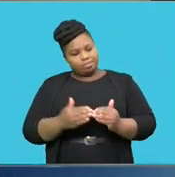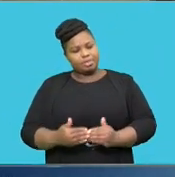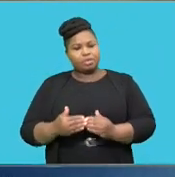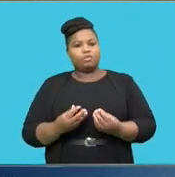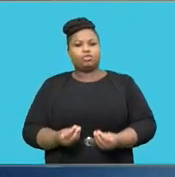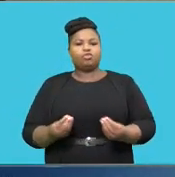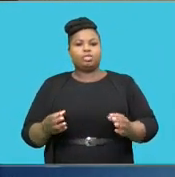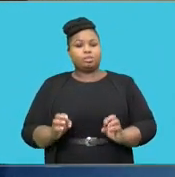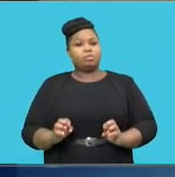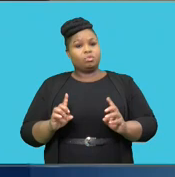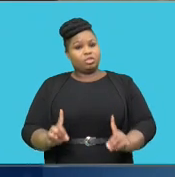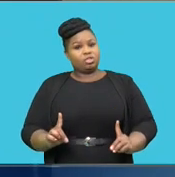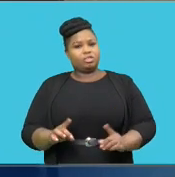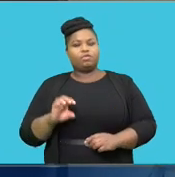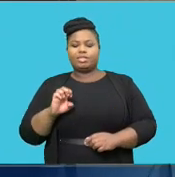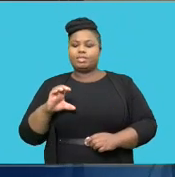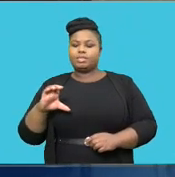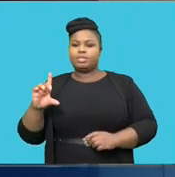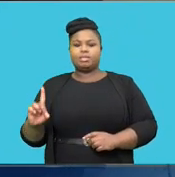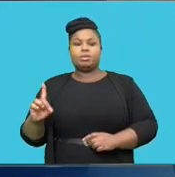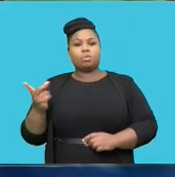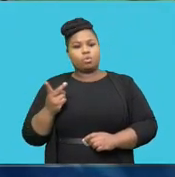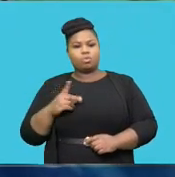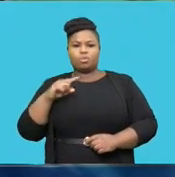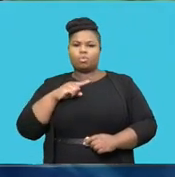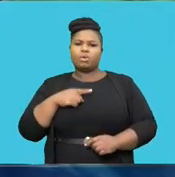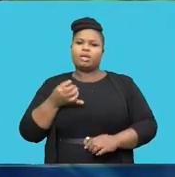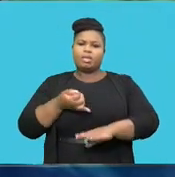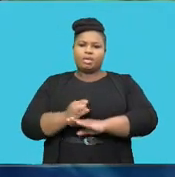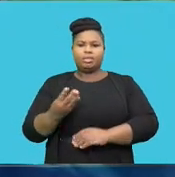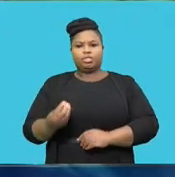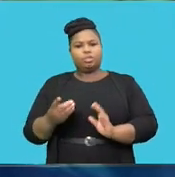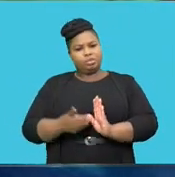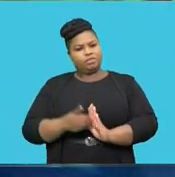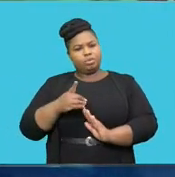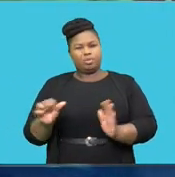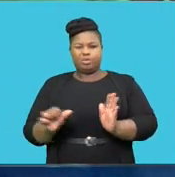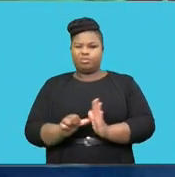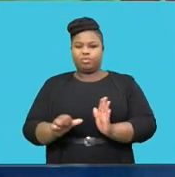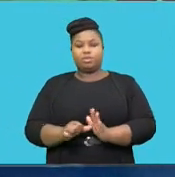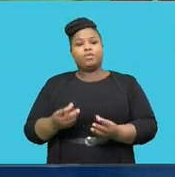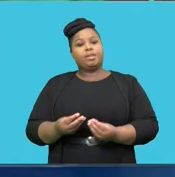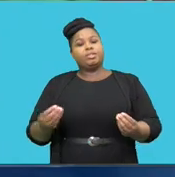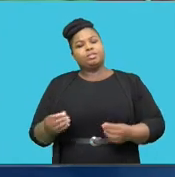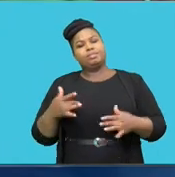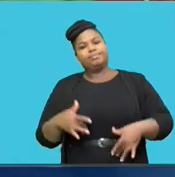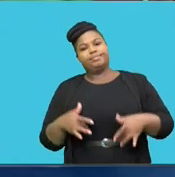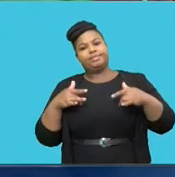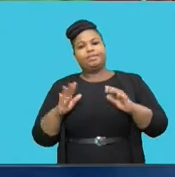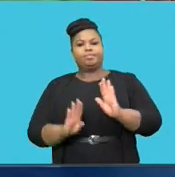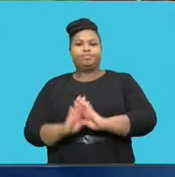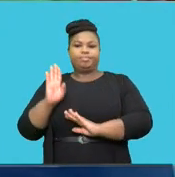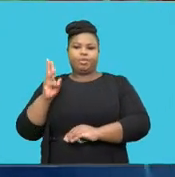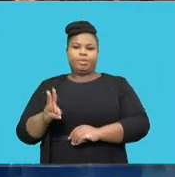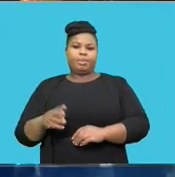ditsi tsa thuto e tlase ka ha di bapala karolo ya bohlokwa ka hong le thehong ya thuto mmogo le maphelo a bana ho tloha